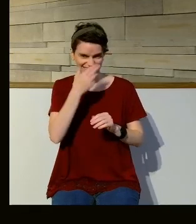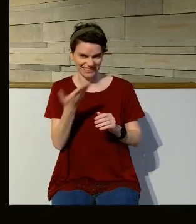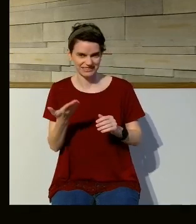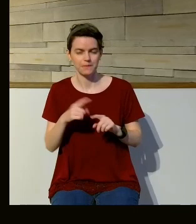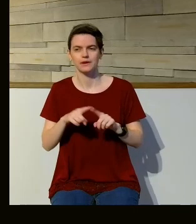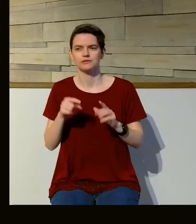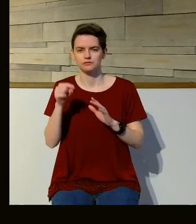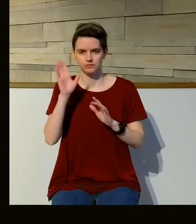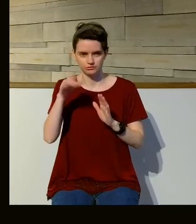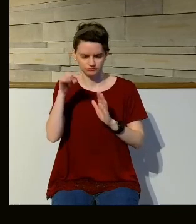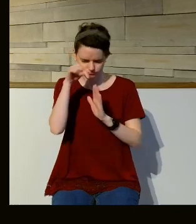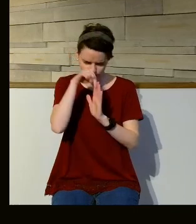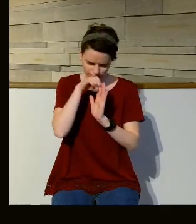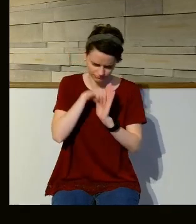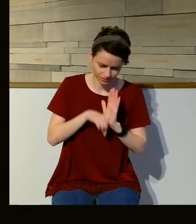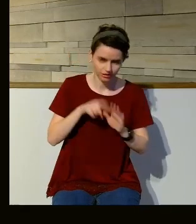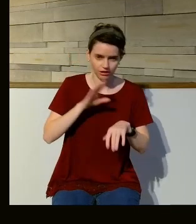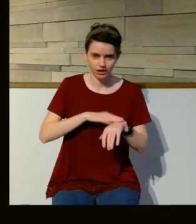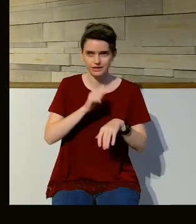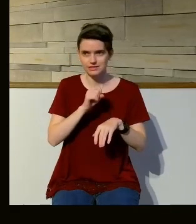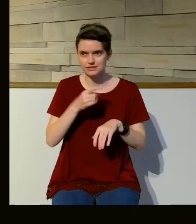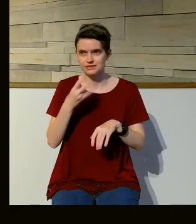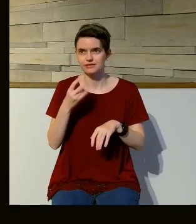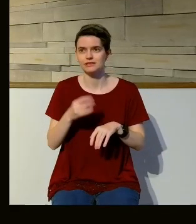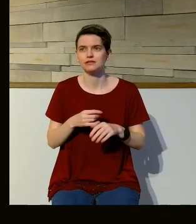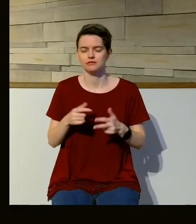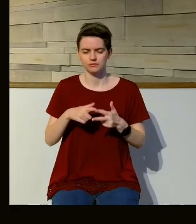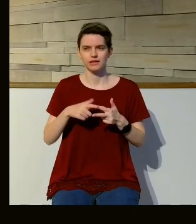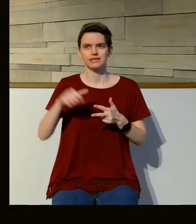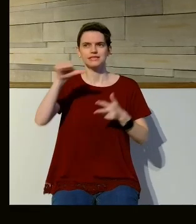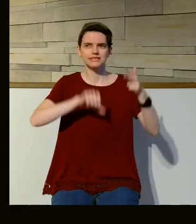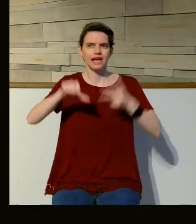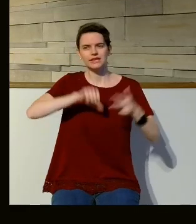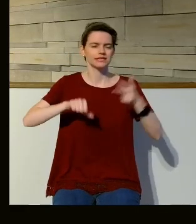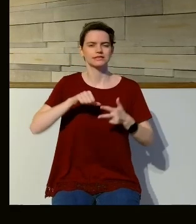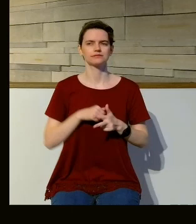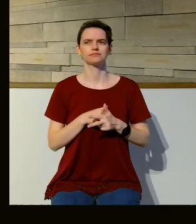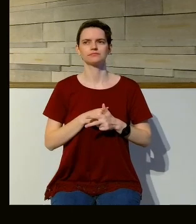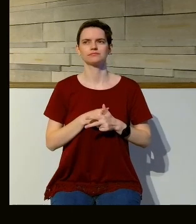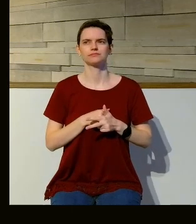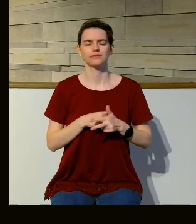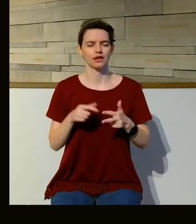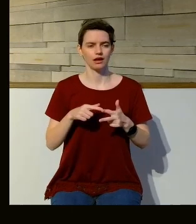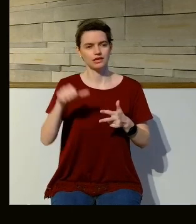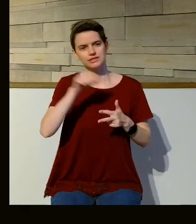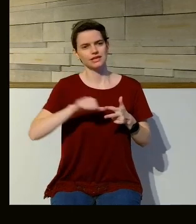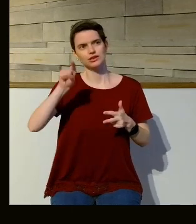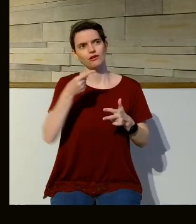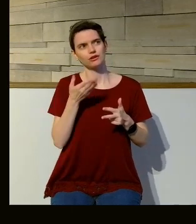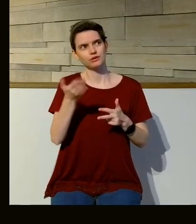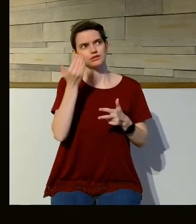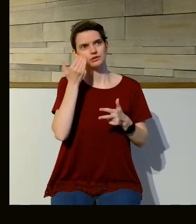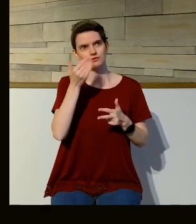We're going to go much deeper on the 17th. What about scientism? The view that science is the only way to gain knowledge